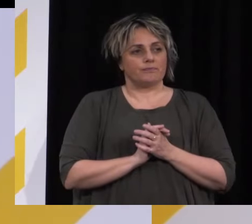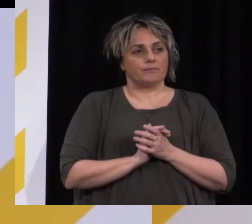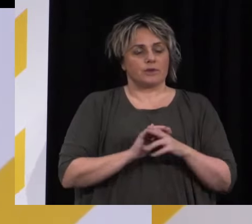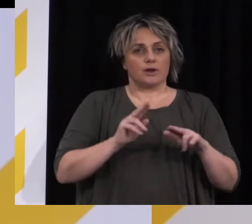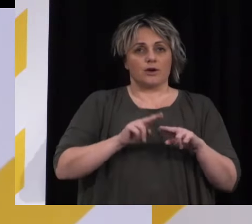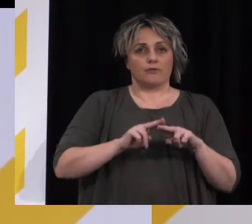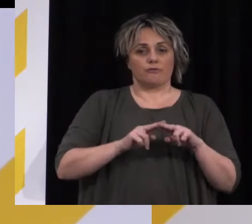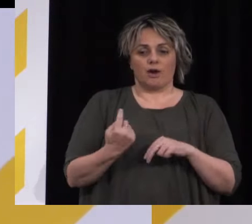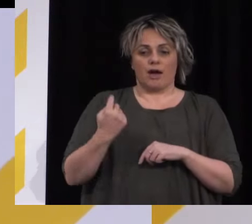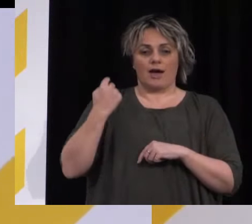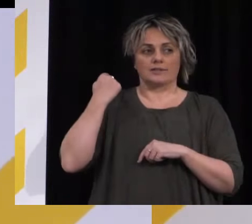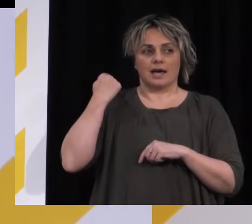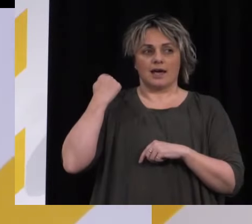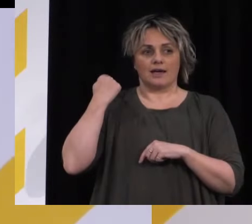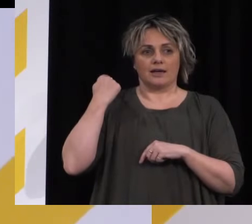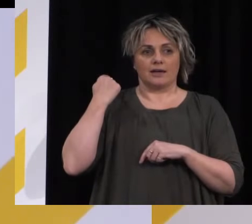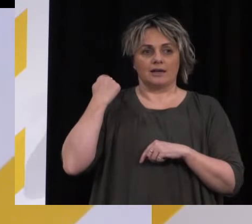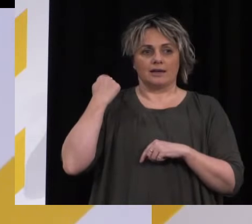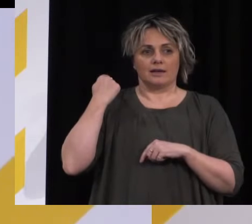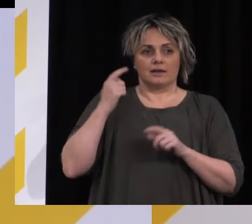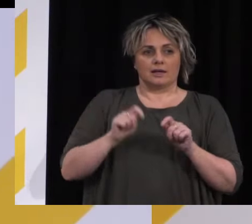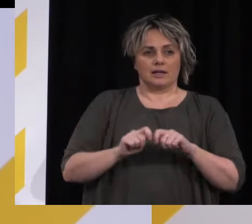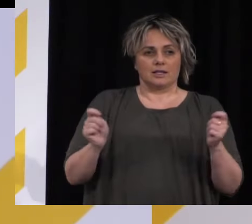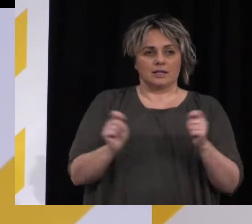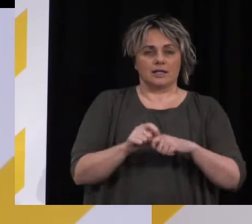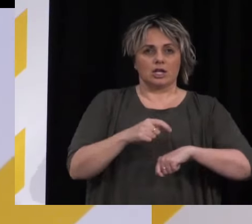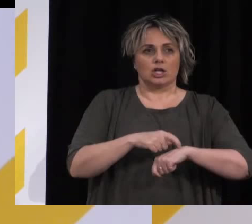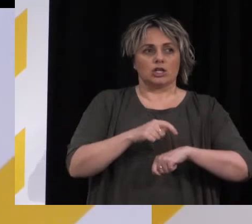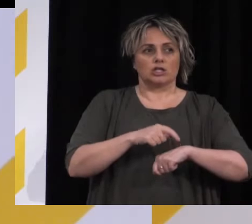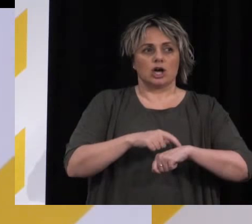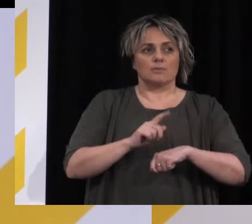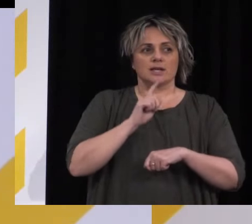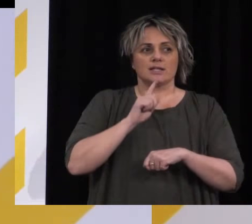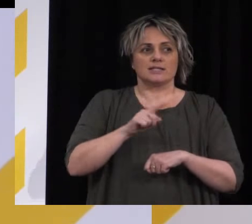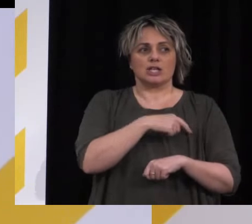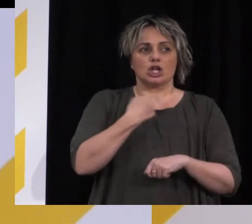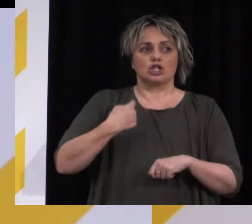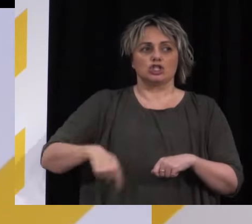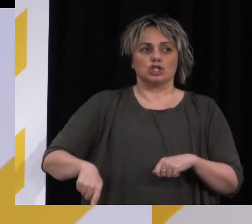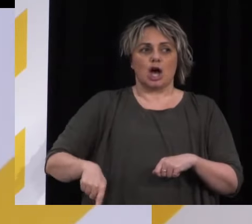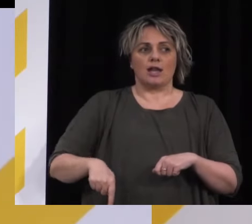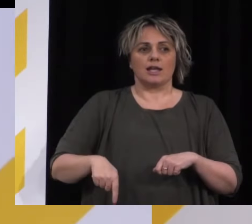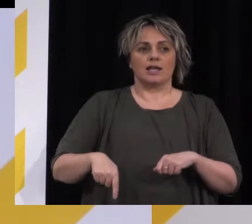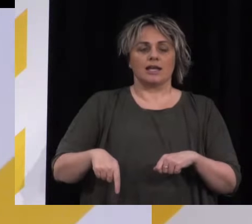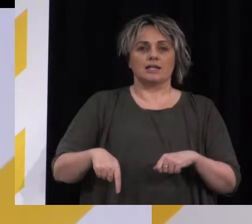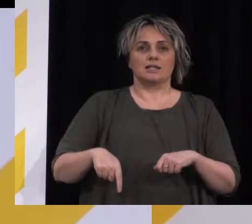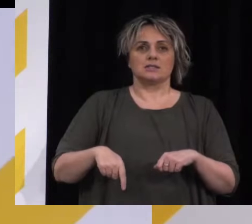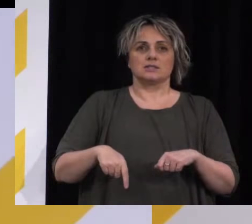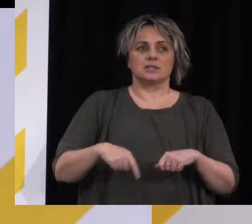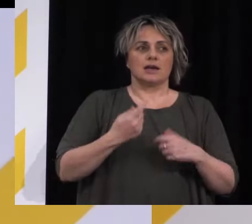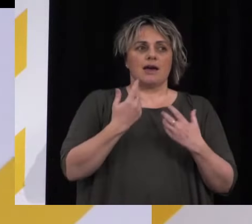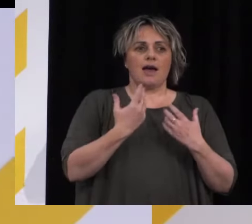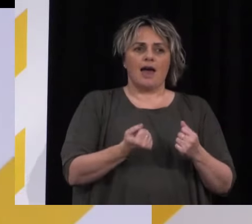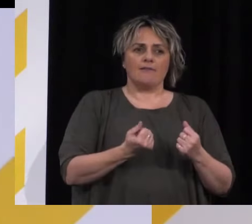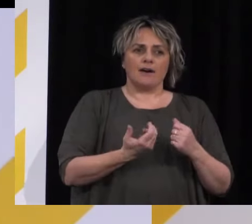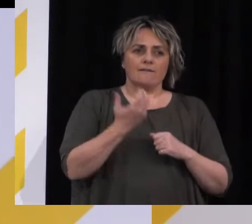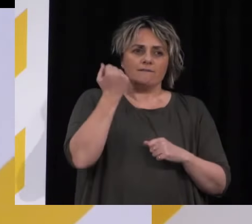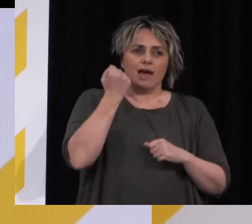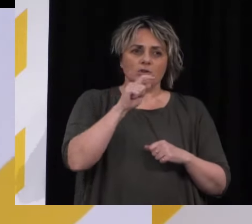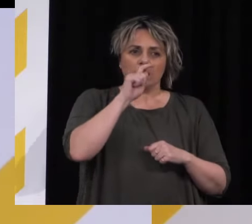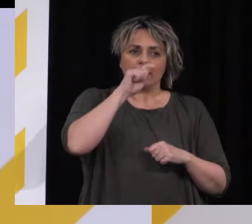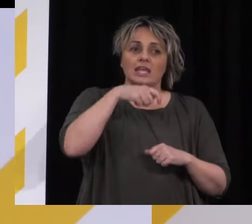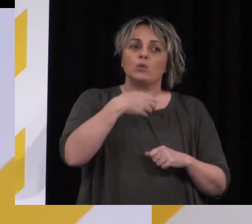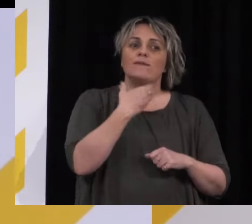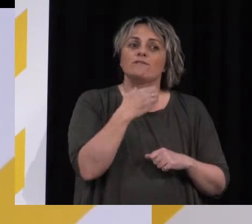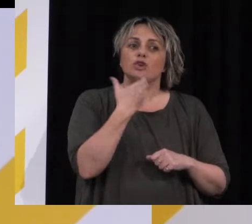the Global Times reported that the Chinese authorities had found COVID-19 on some zestberry kiwi fruit. Oh, yeah. What